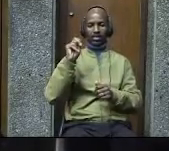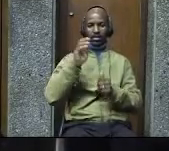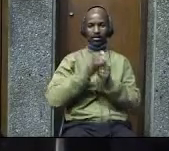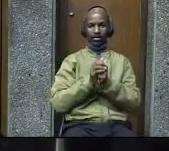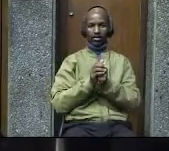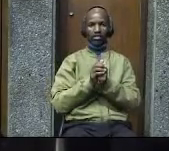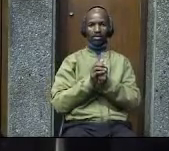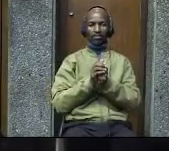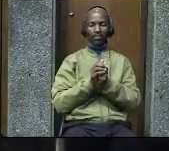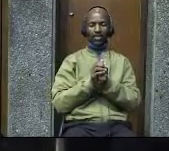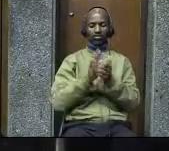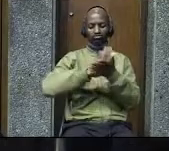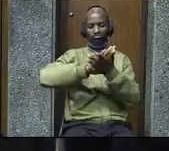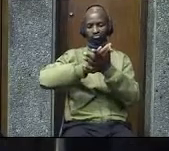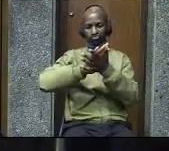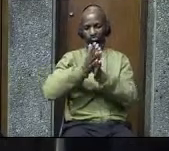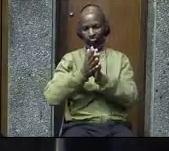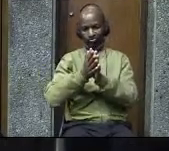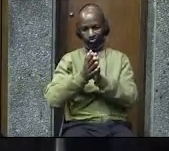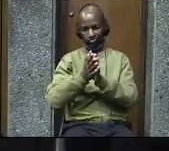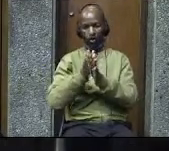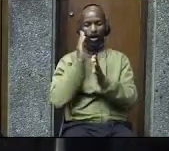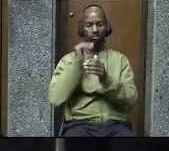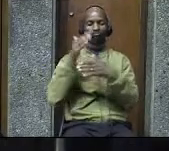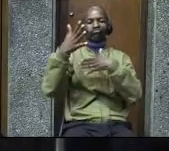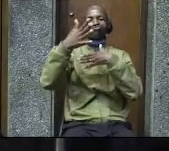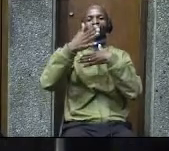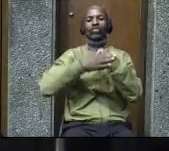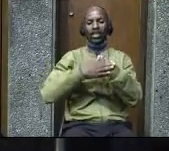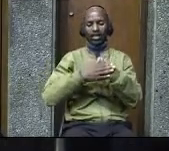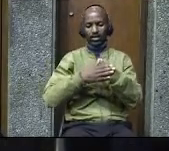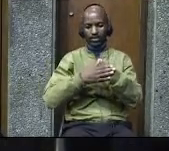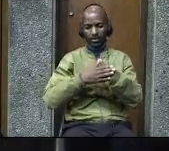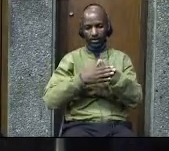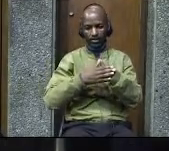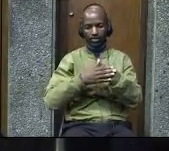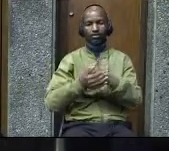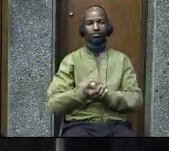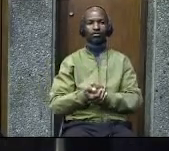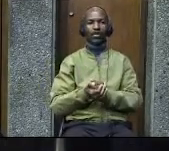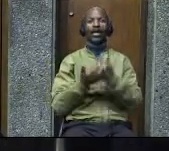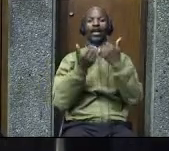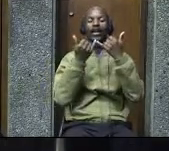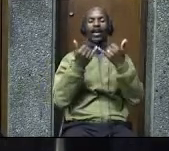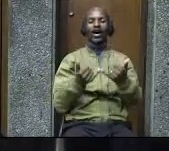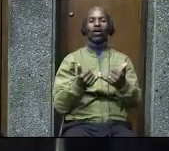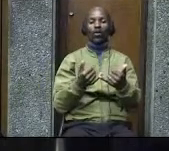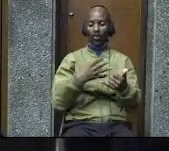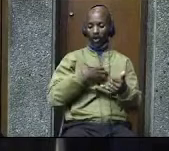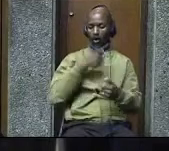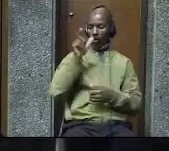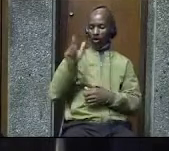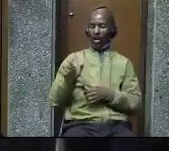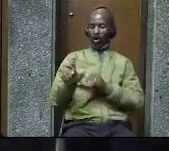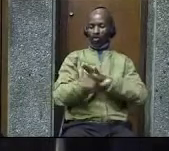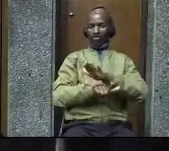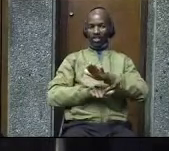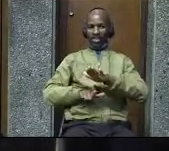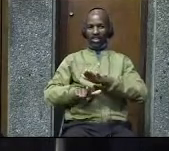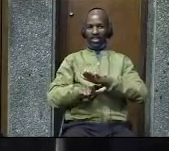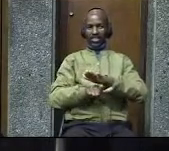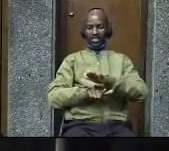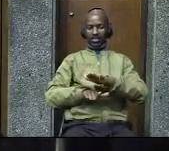It was vandalized during the total lockdown. So the owner of the land